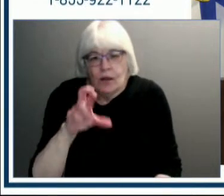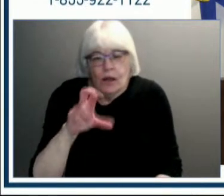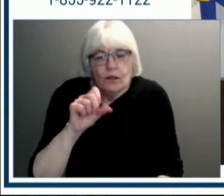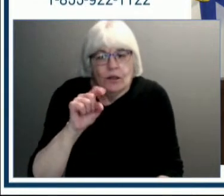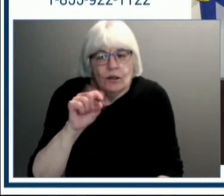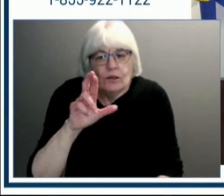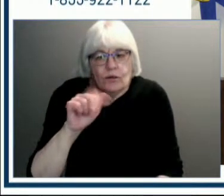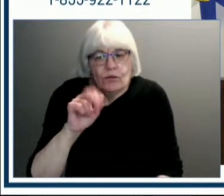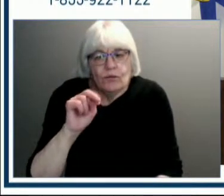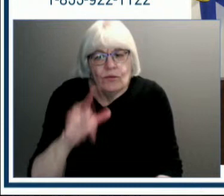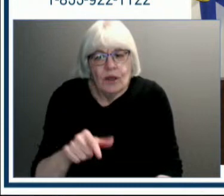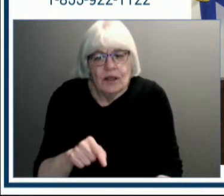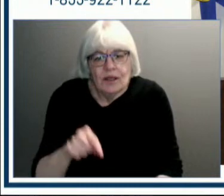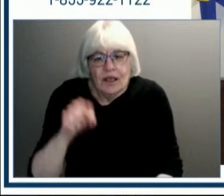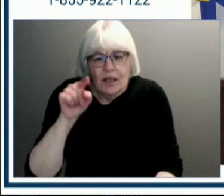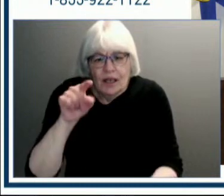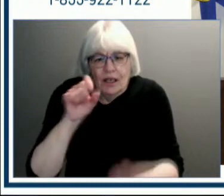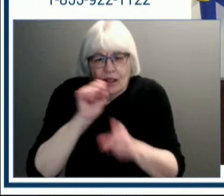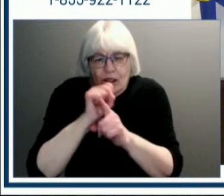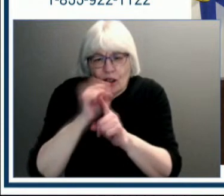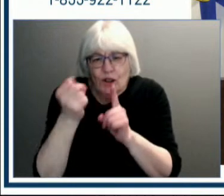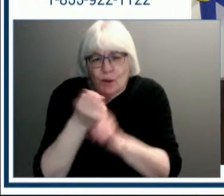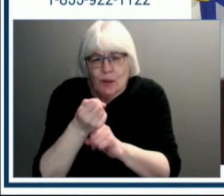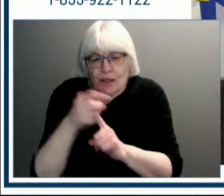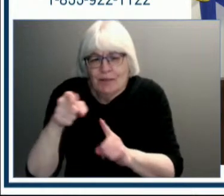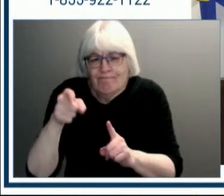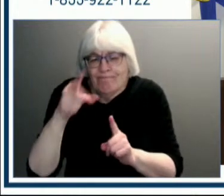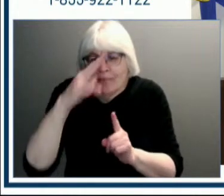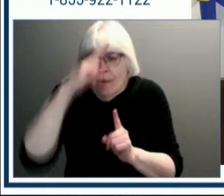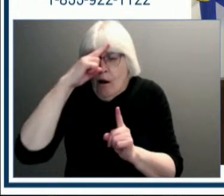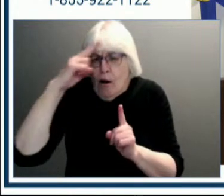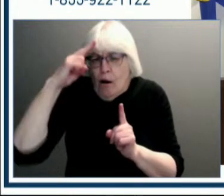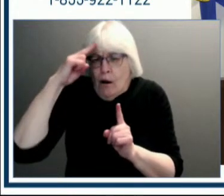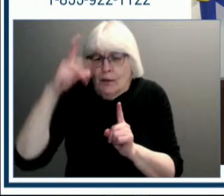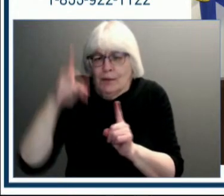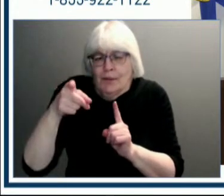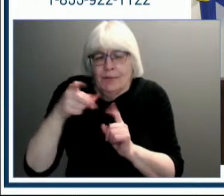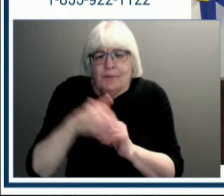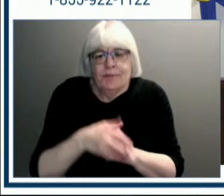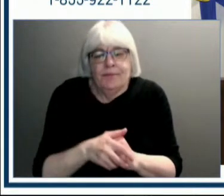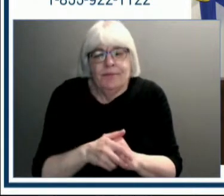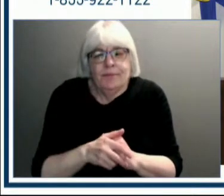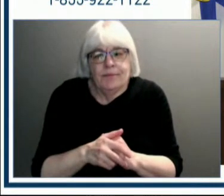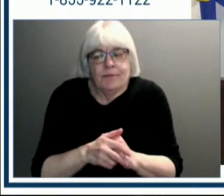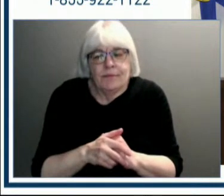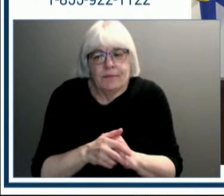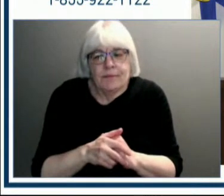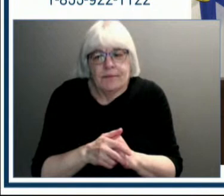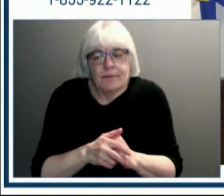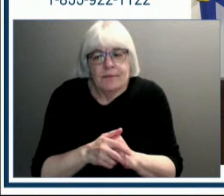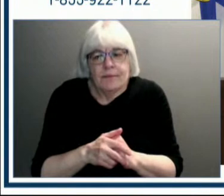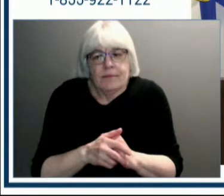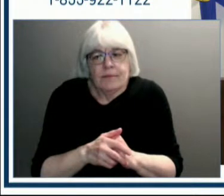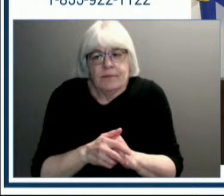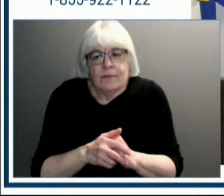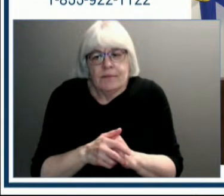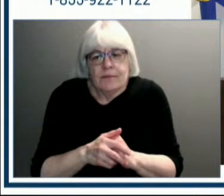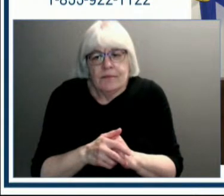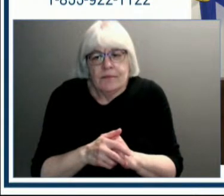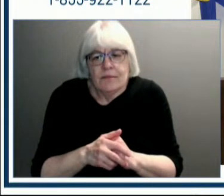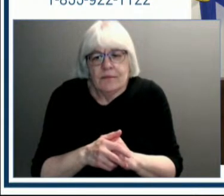staffing shortages and other kind of secondary COVID impacts. I was told that yesterday the situation at the